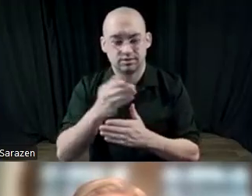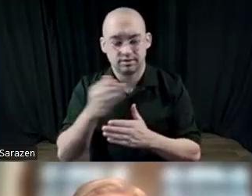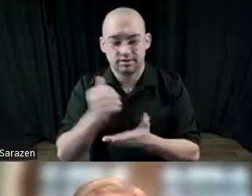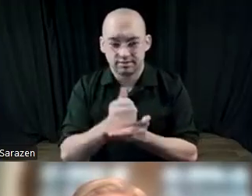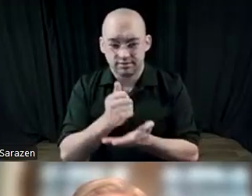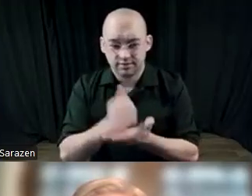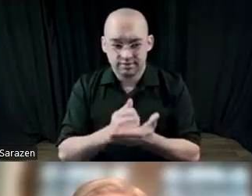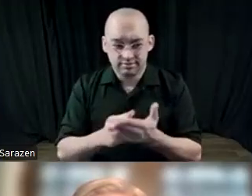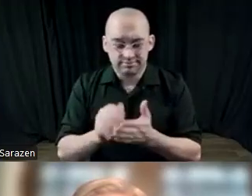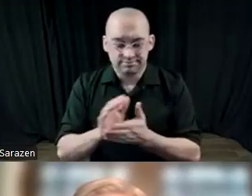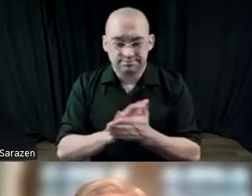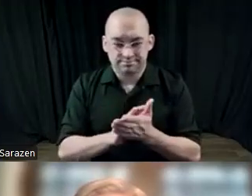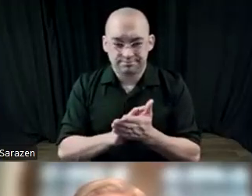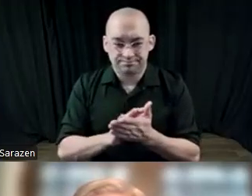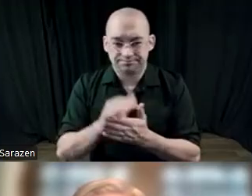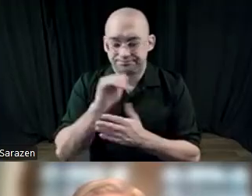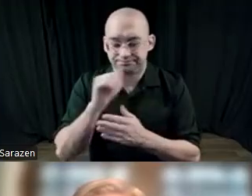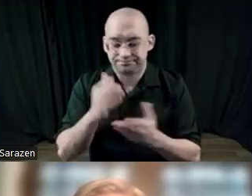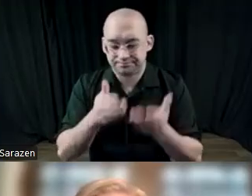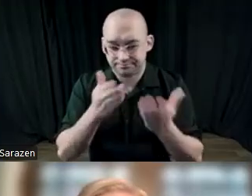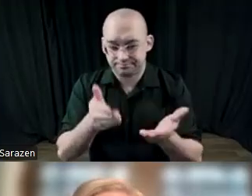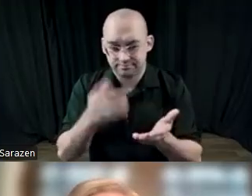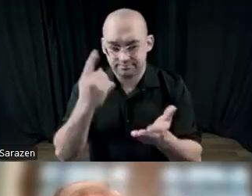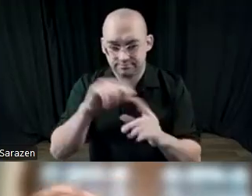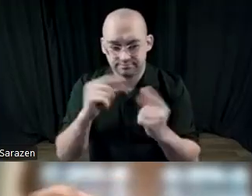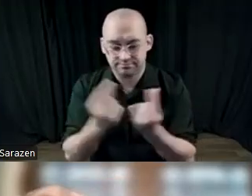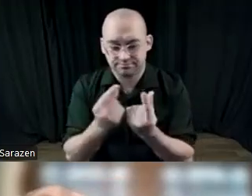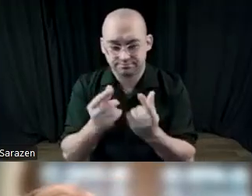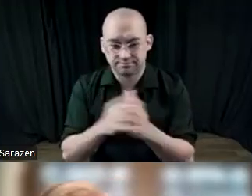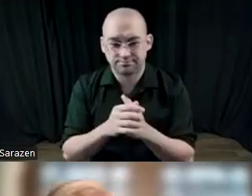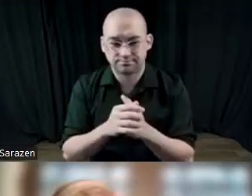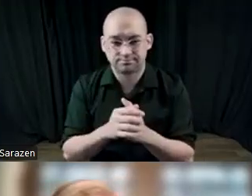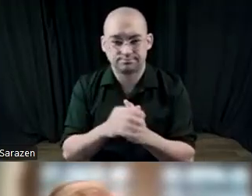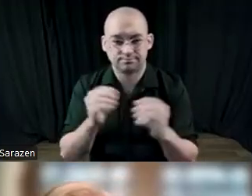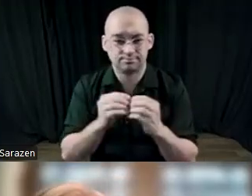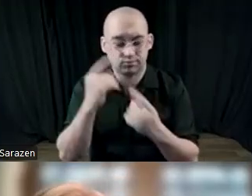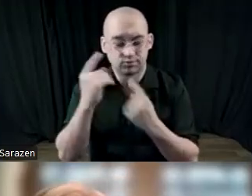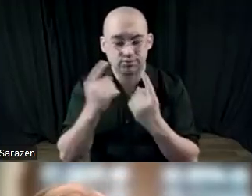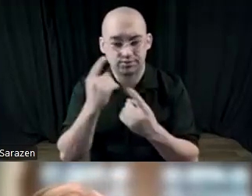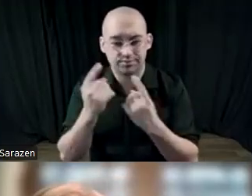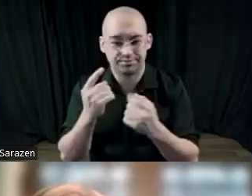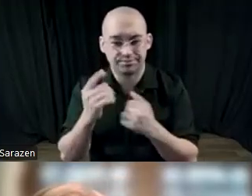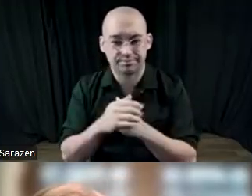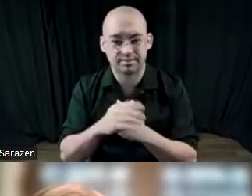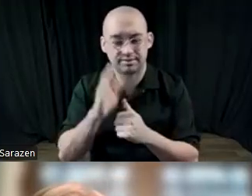this is not a suggestion for the group, more of a thought, is that it seems as